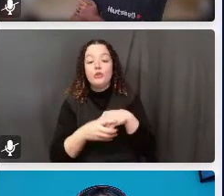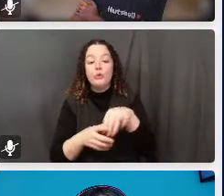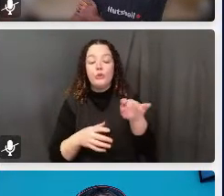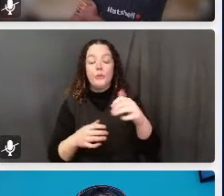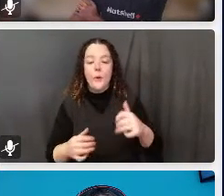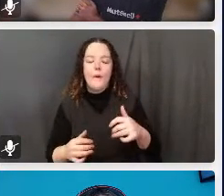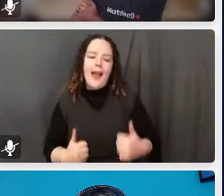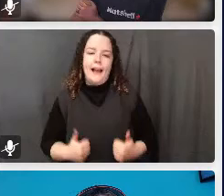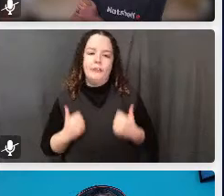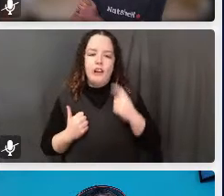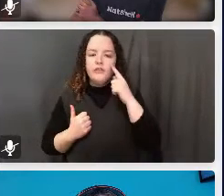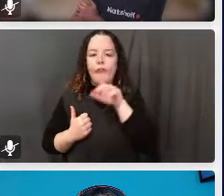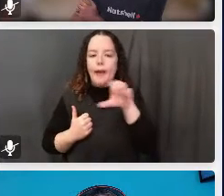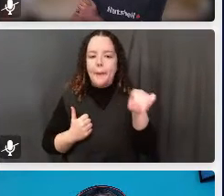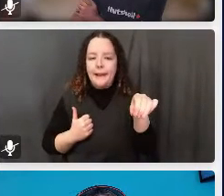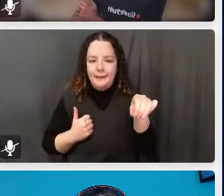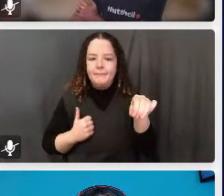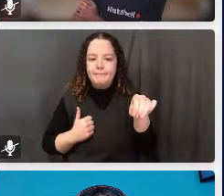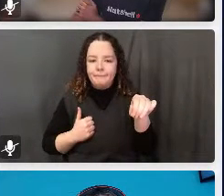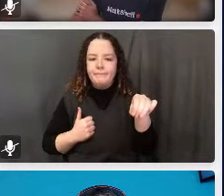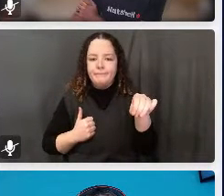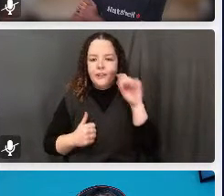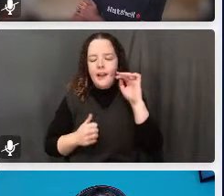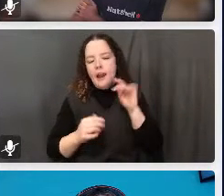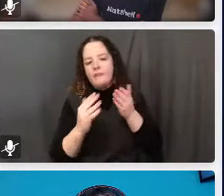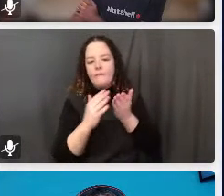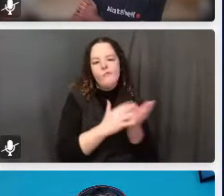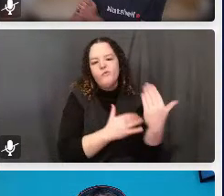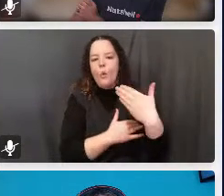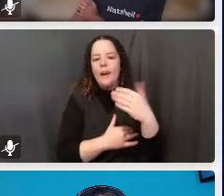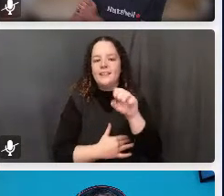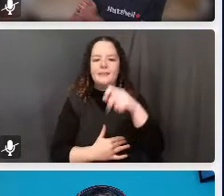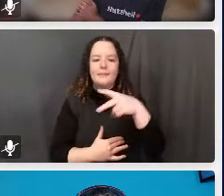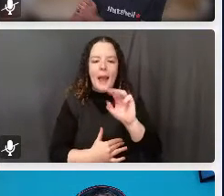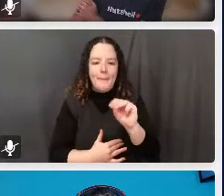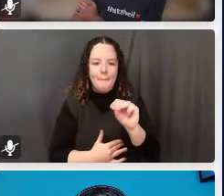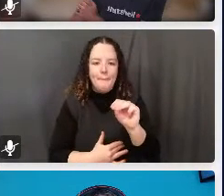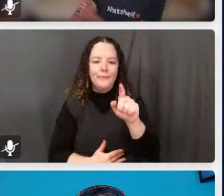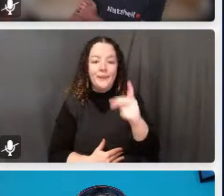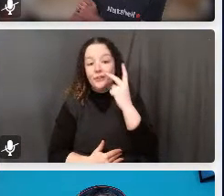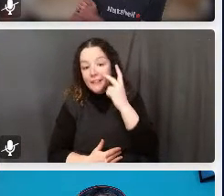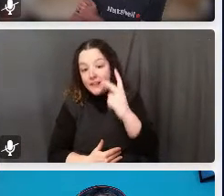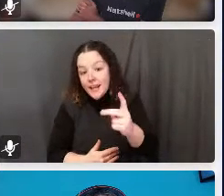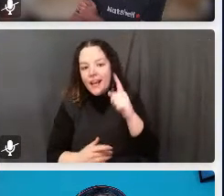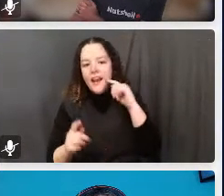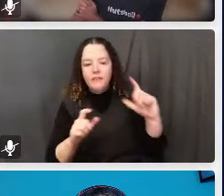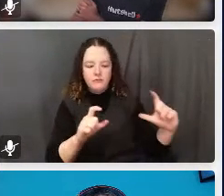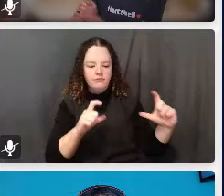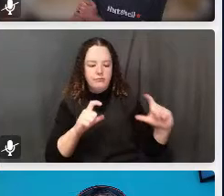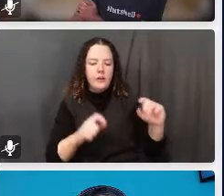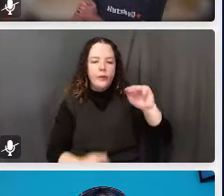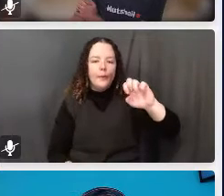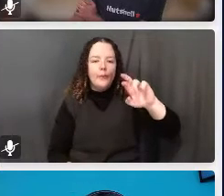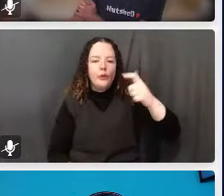comply with all the major email spam laws. So, as we see here, we get a nice merge tag that adds